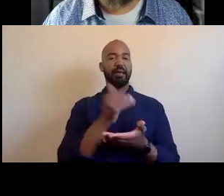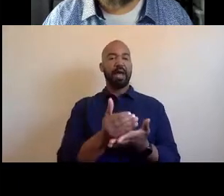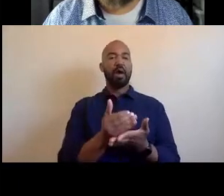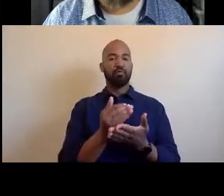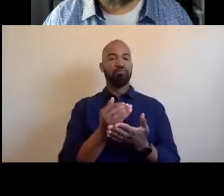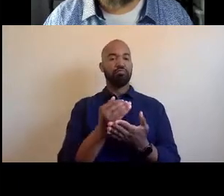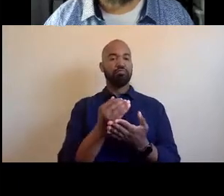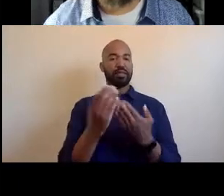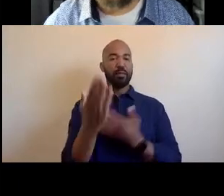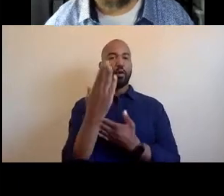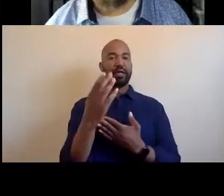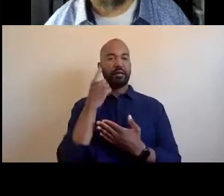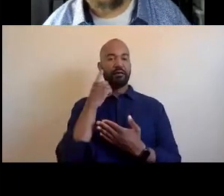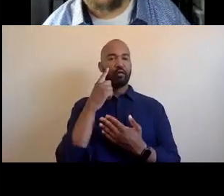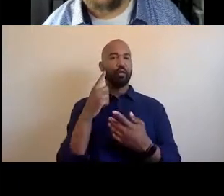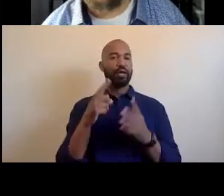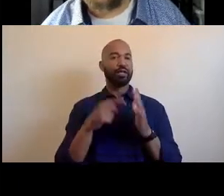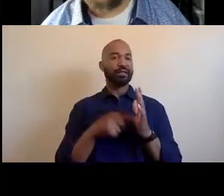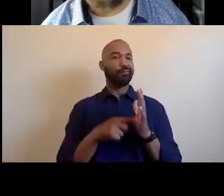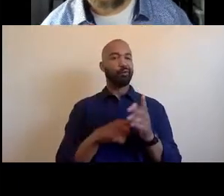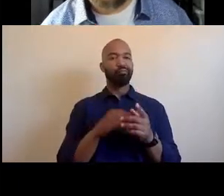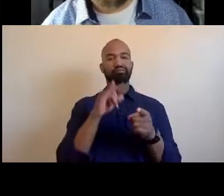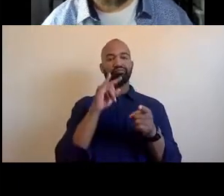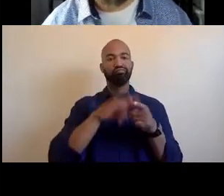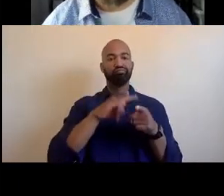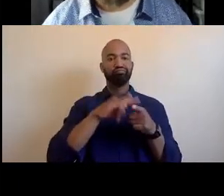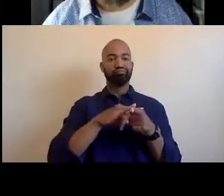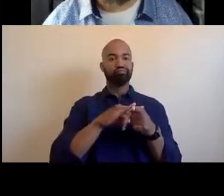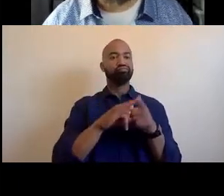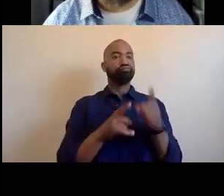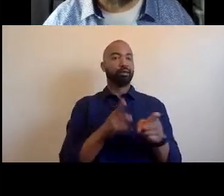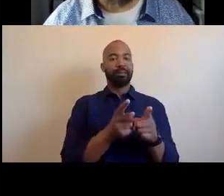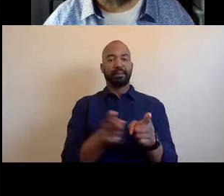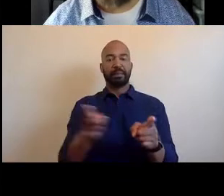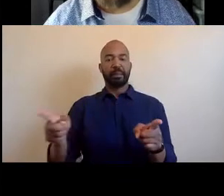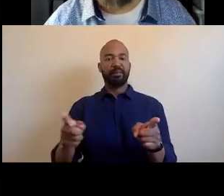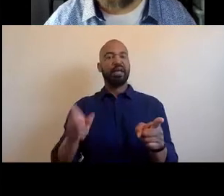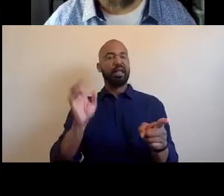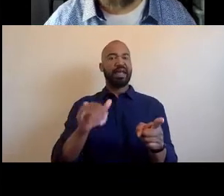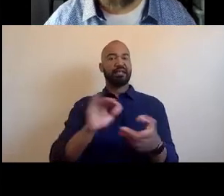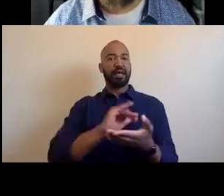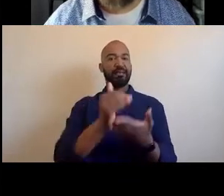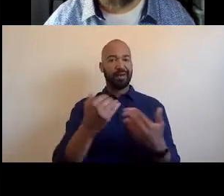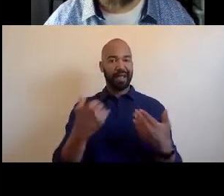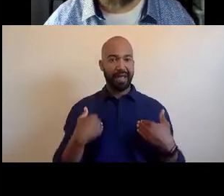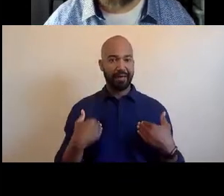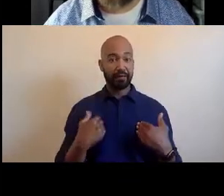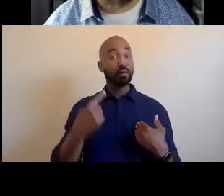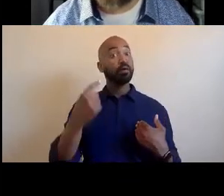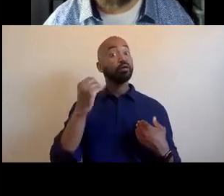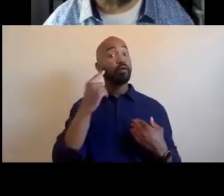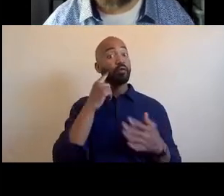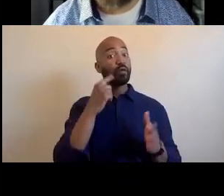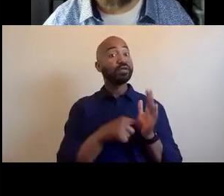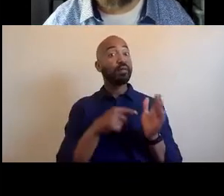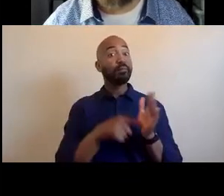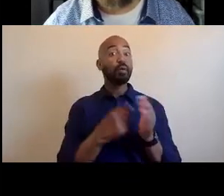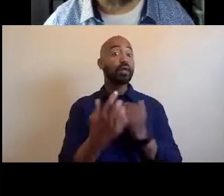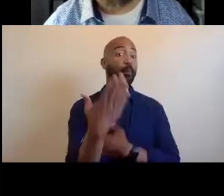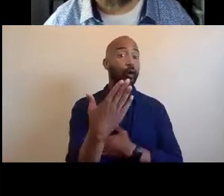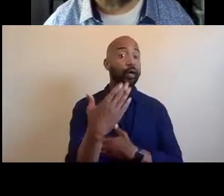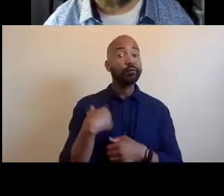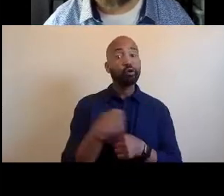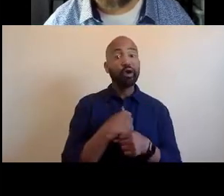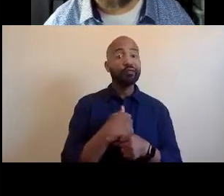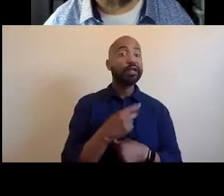smoke, first thing in the morning with a cup of coffee, then you know that you only have, for example, 9 cigarettes left